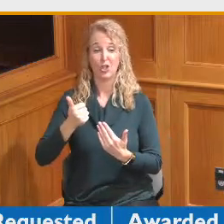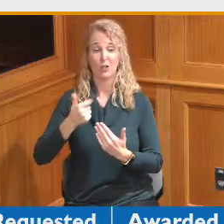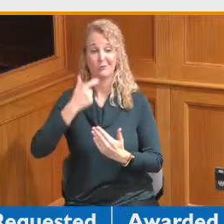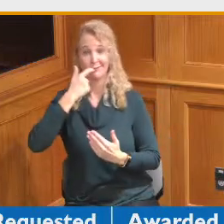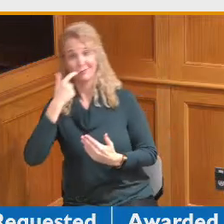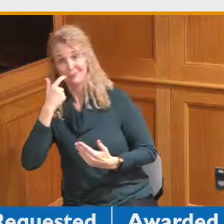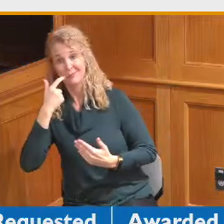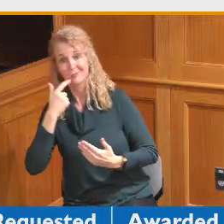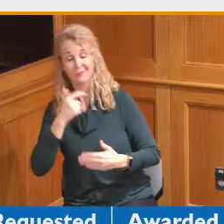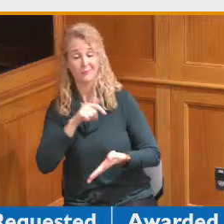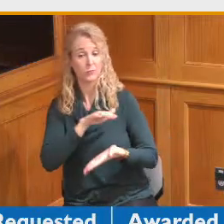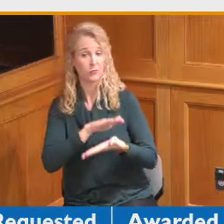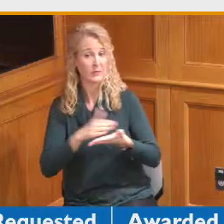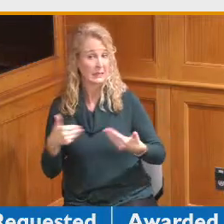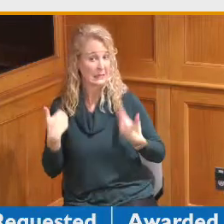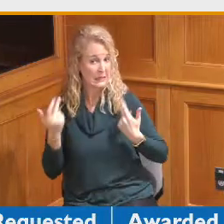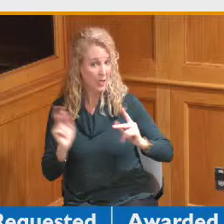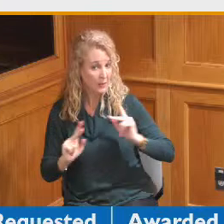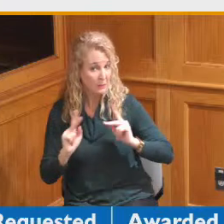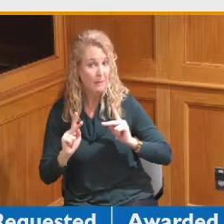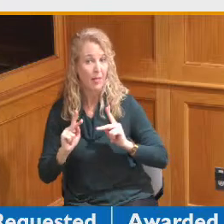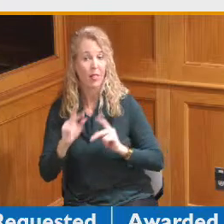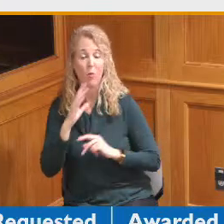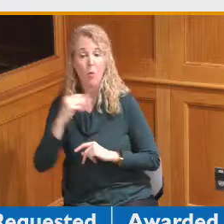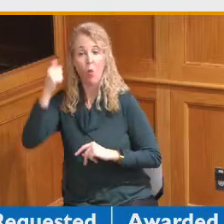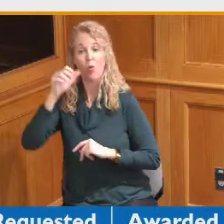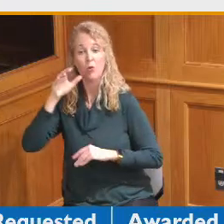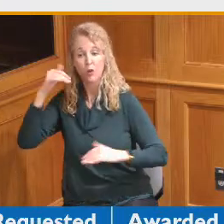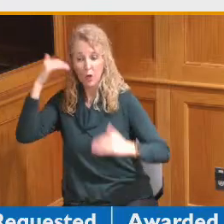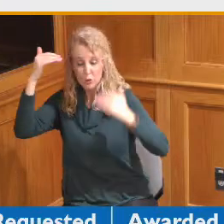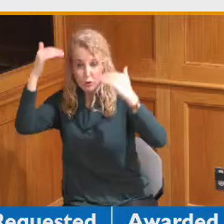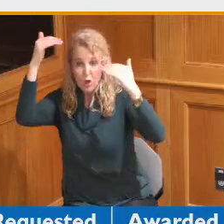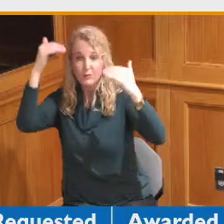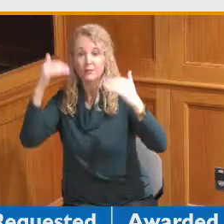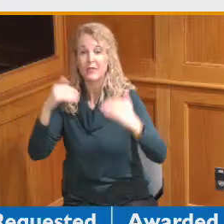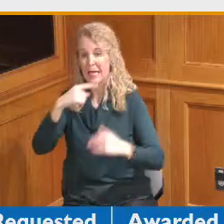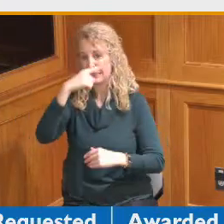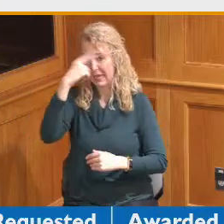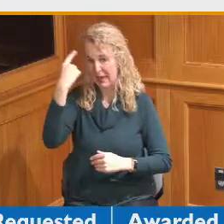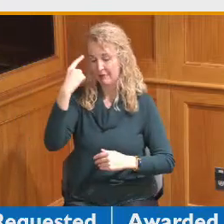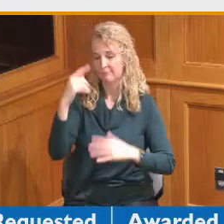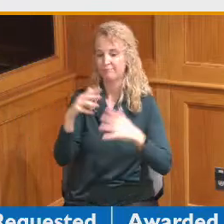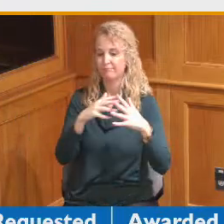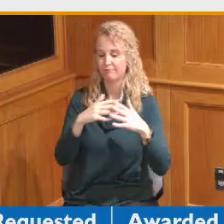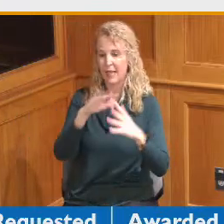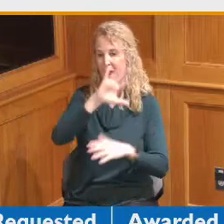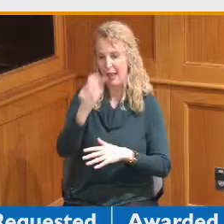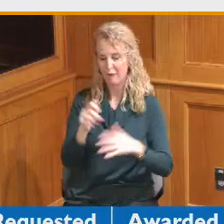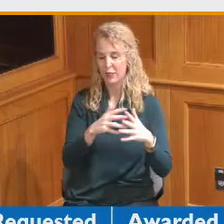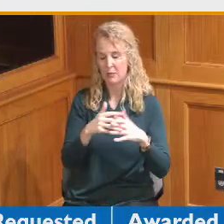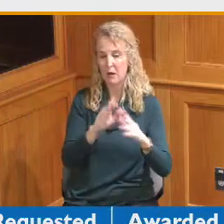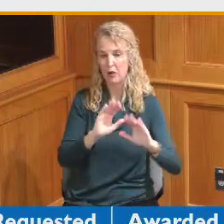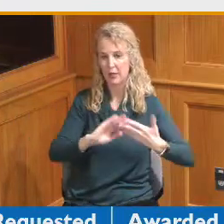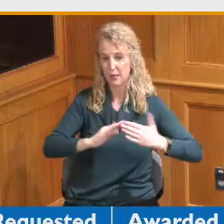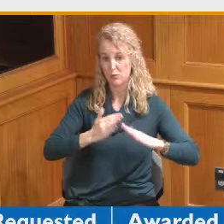older adults, and the African American community. The HOPE project by Exclusive Services aims to raise awareness, educate, and provide outreach